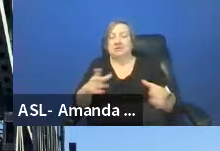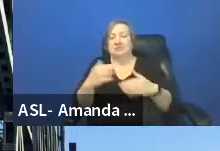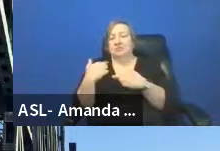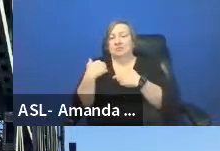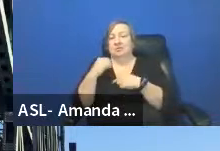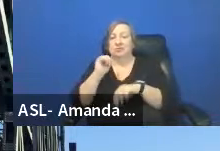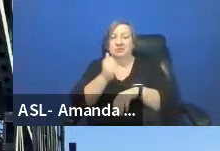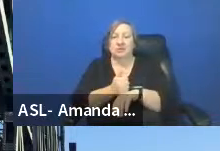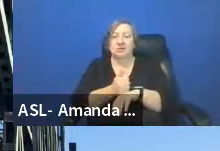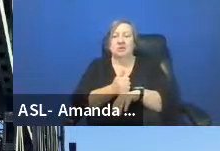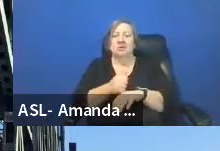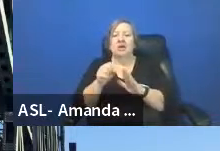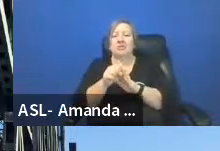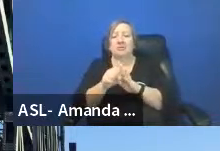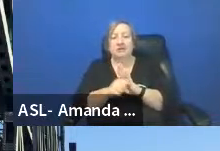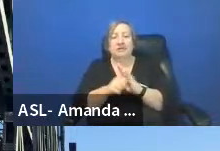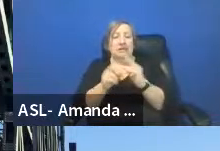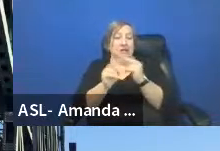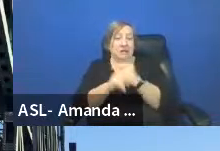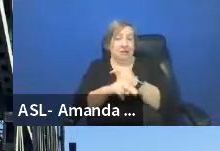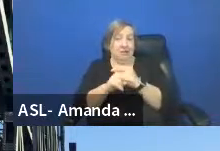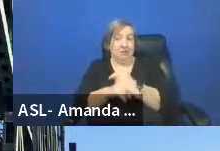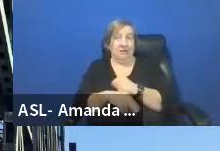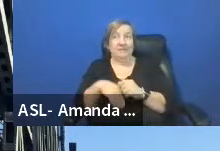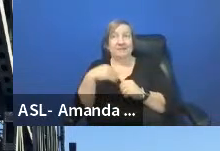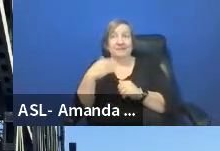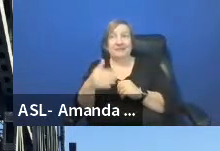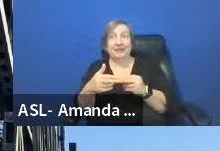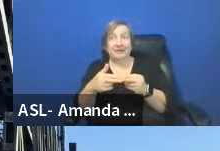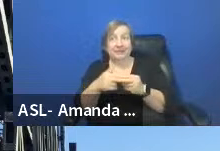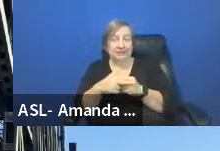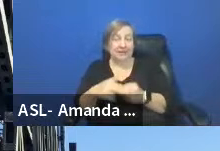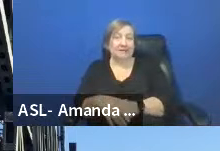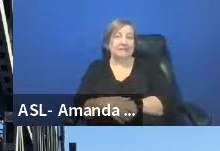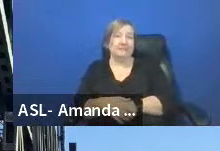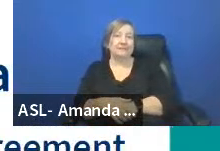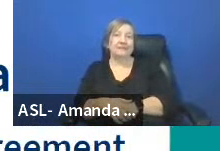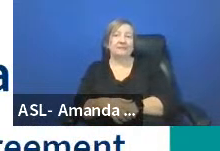implementing it on the state highway. Next slide.